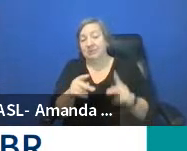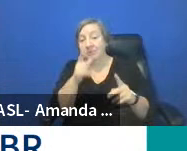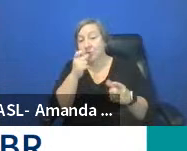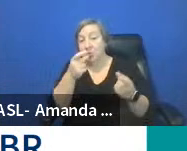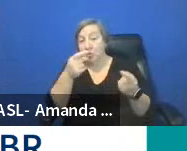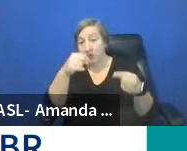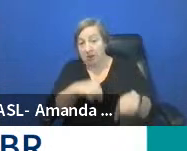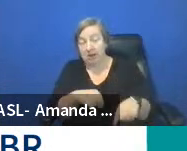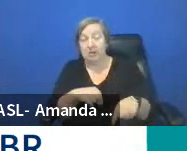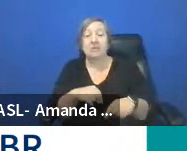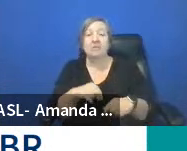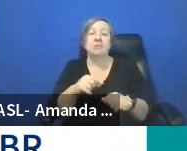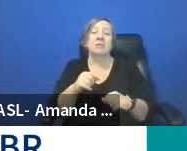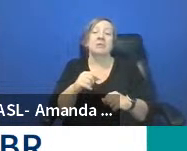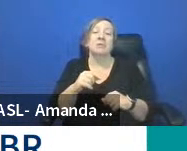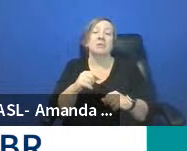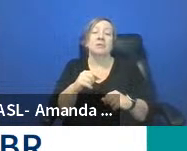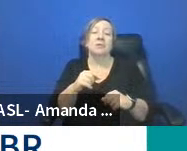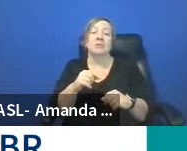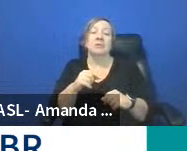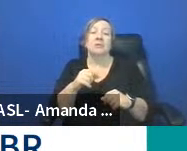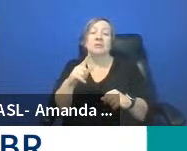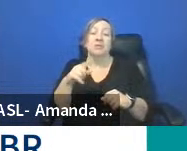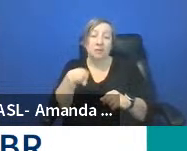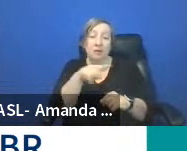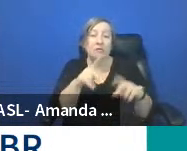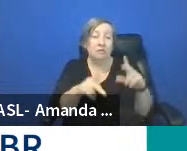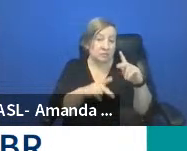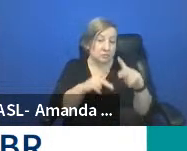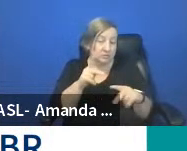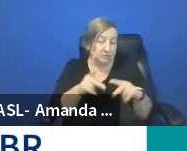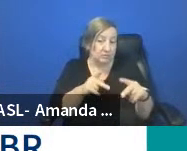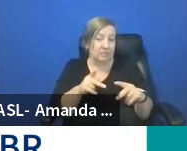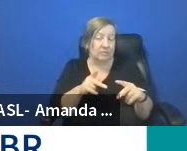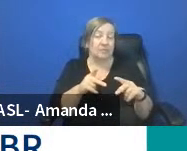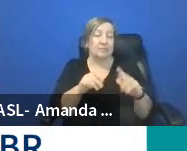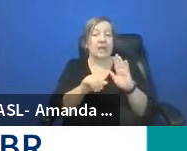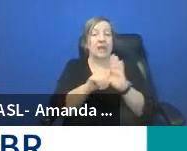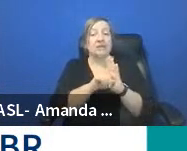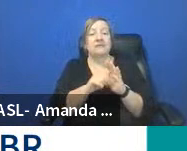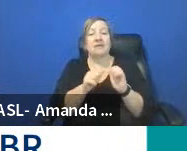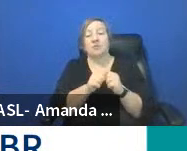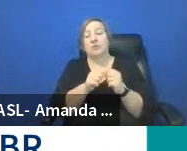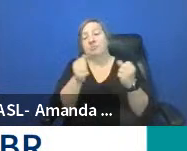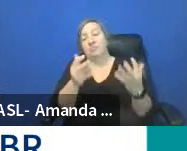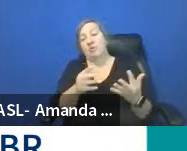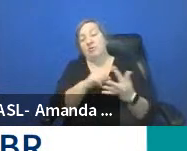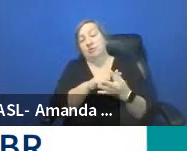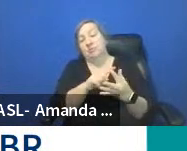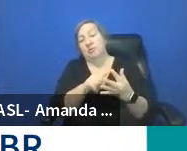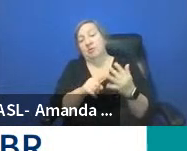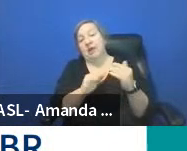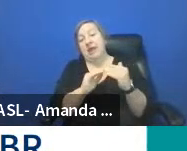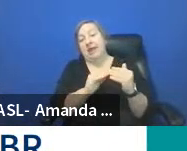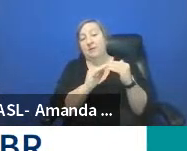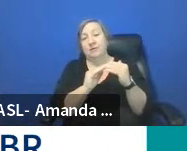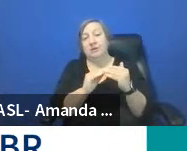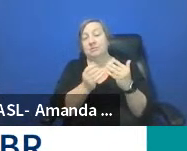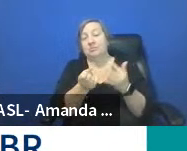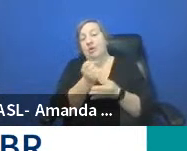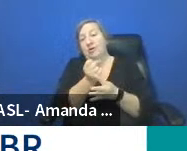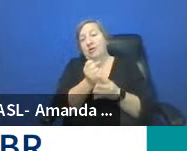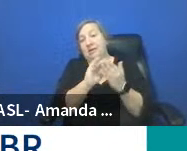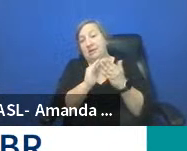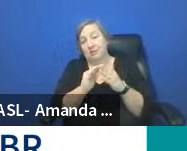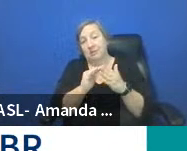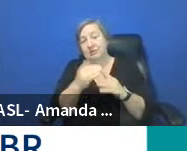came were folks who identified with multiple equity priority communities. And so